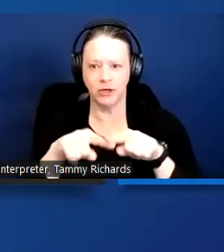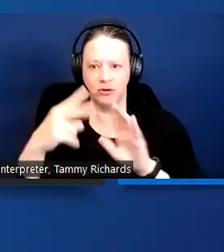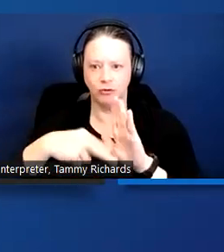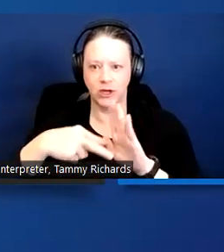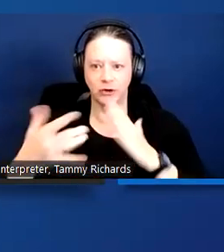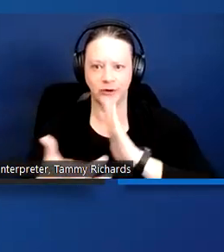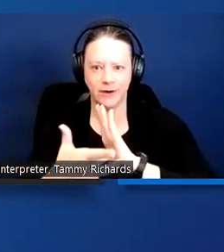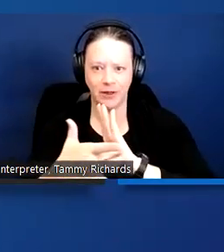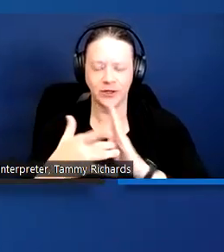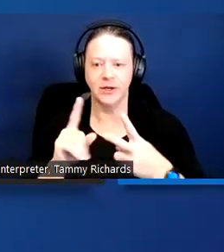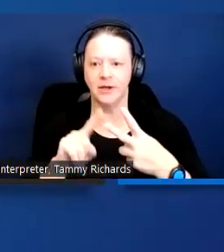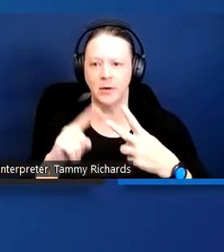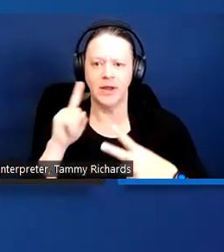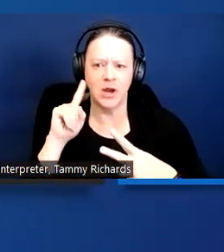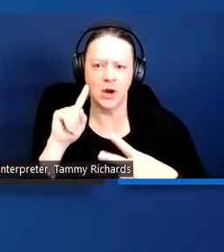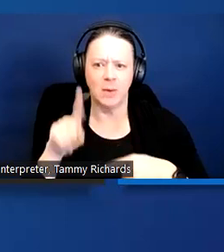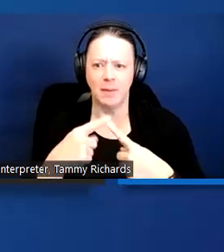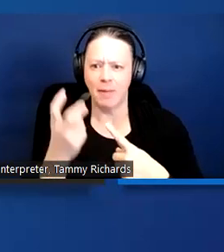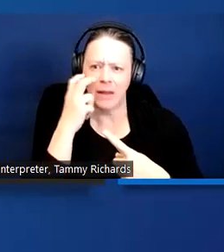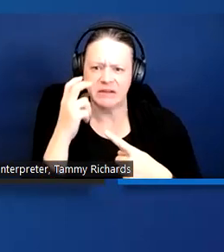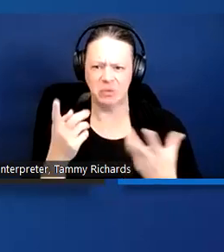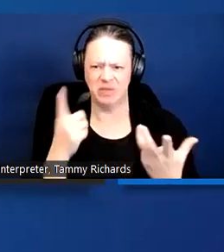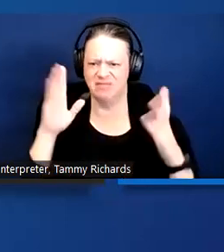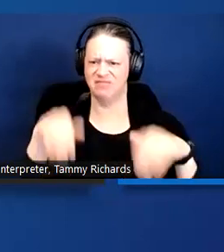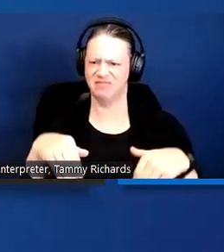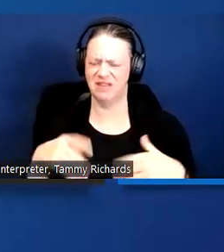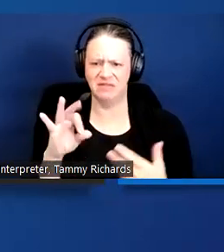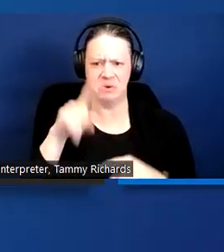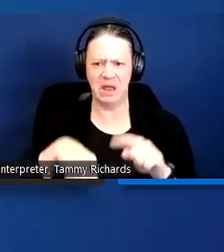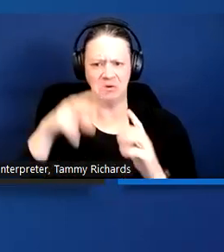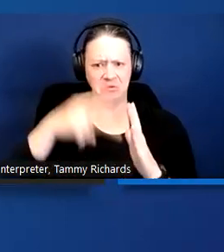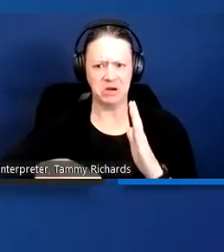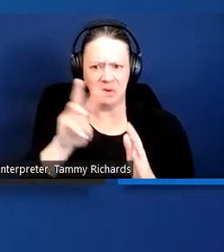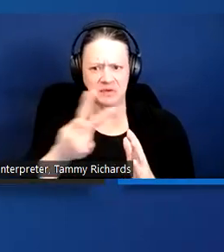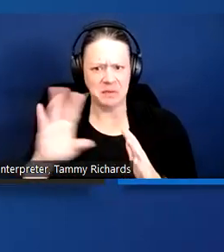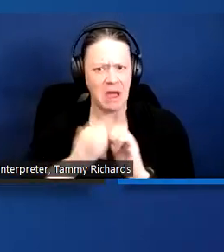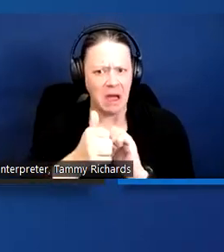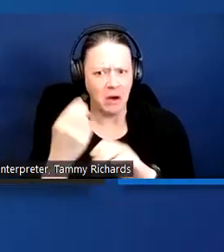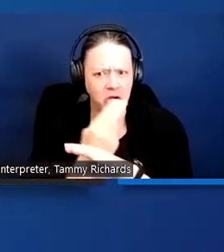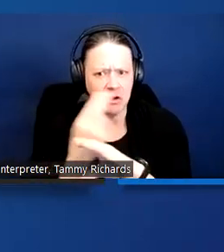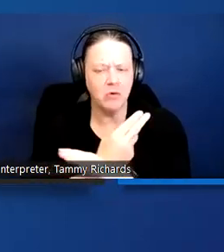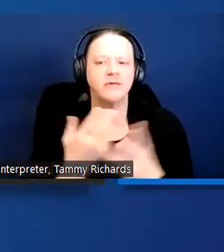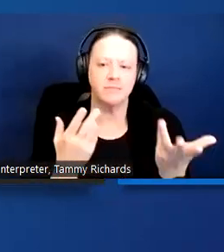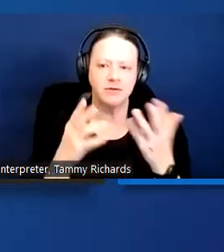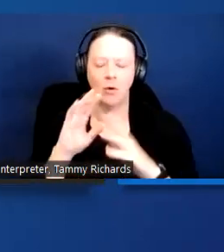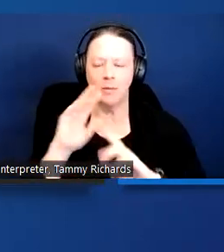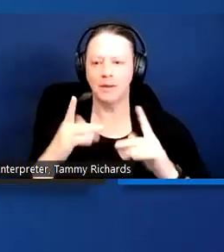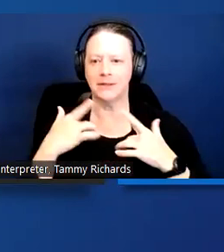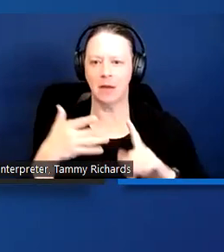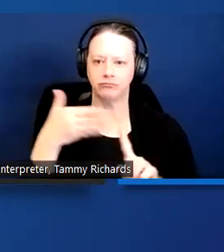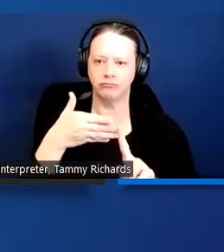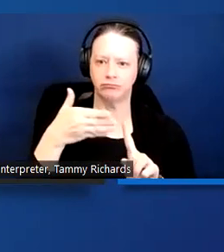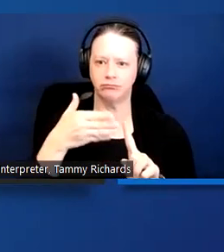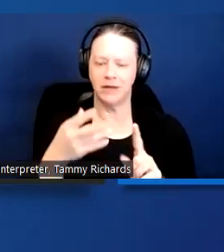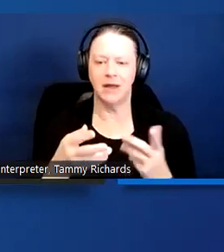blindness, and we think about, well, how do you use a website if you can't read it? So that's the one people generally go to